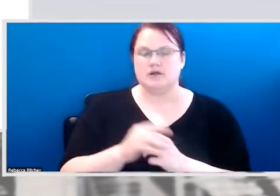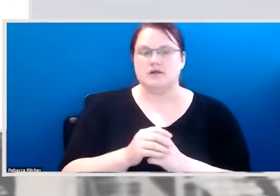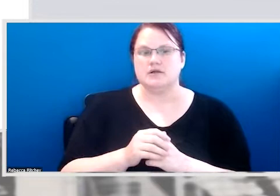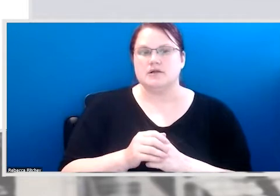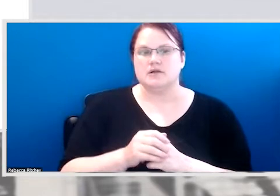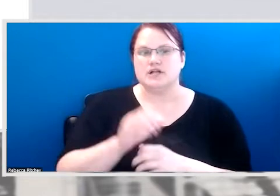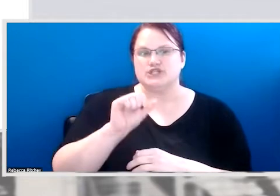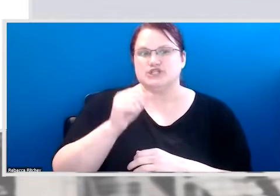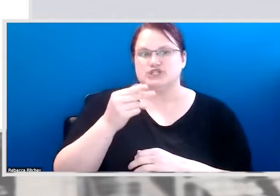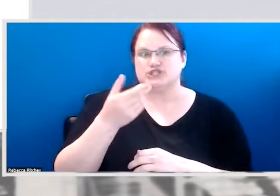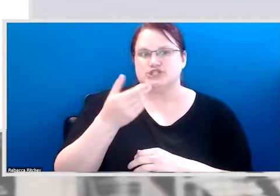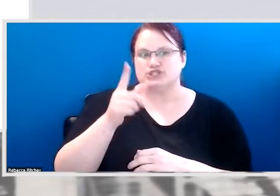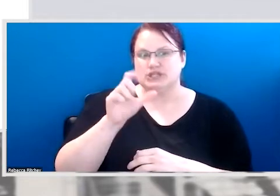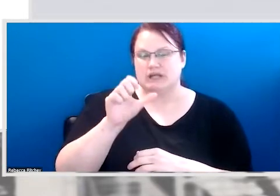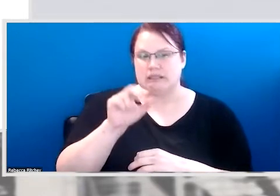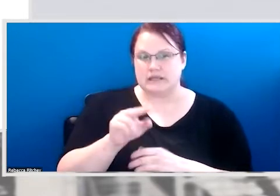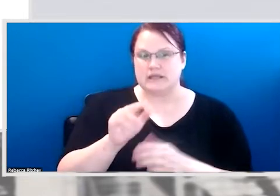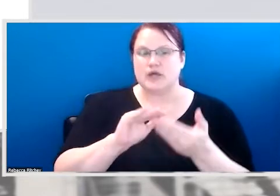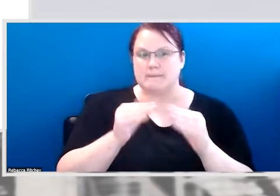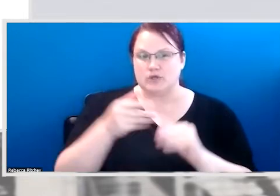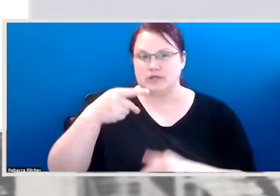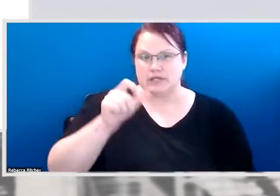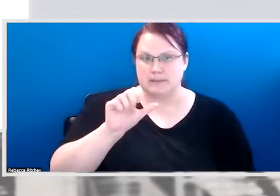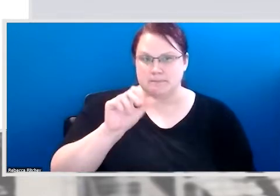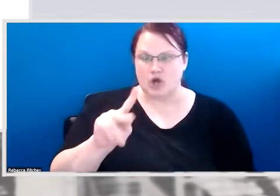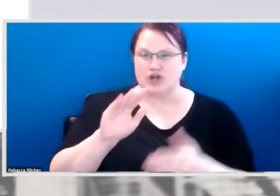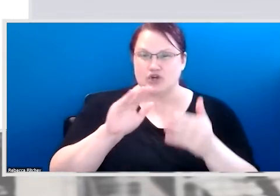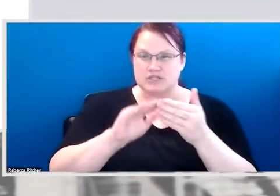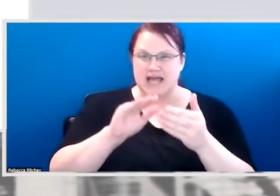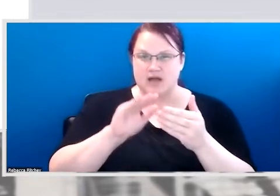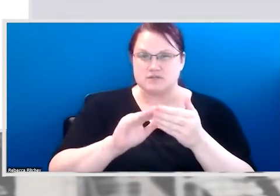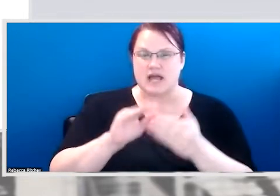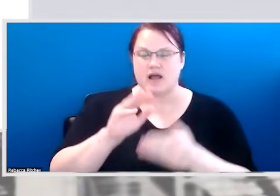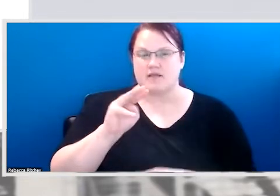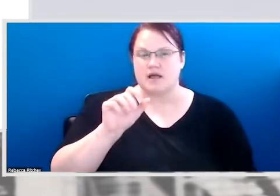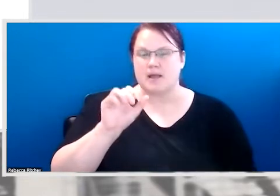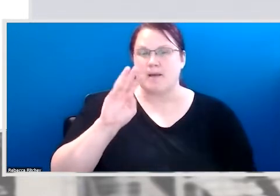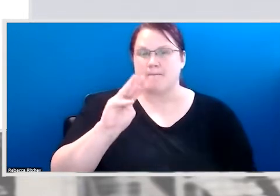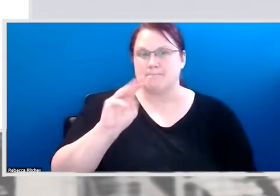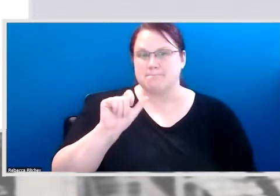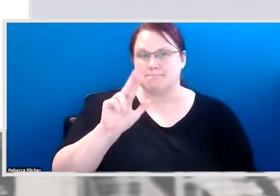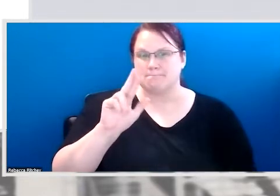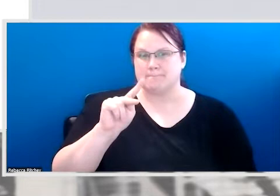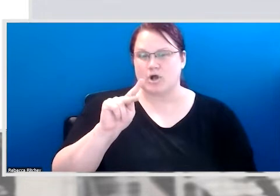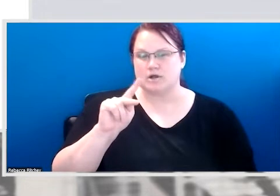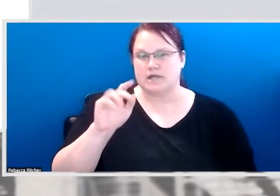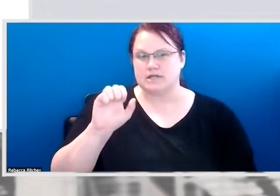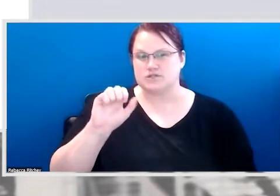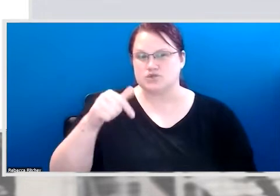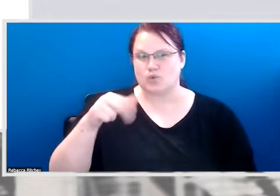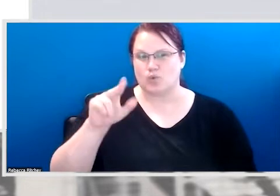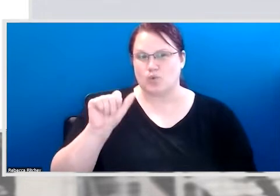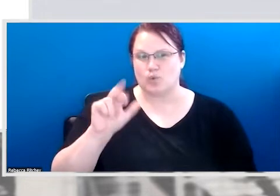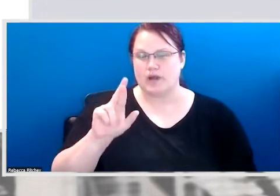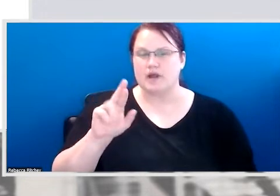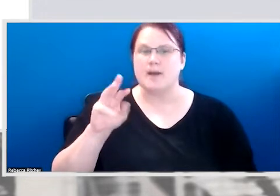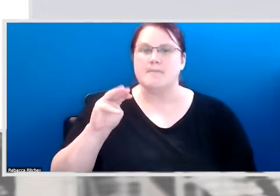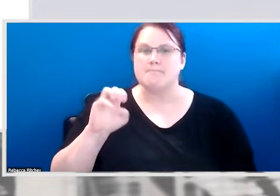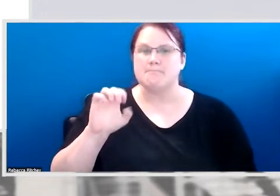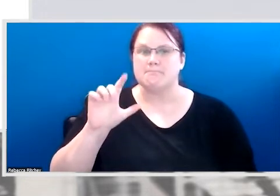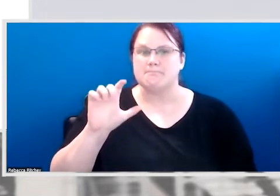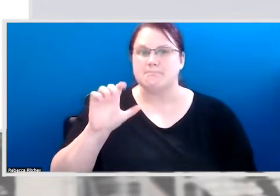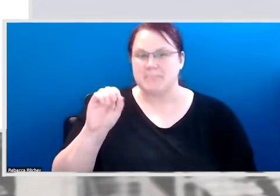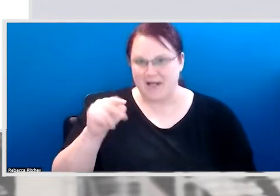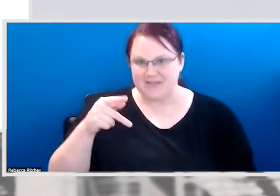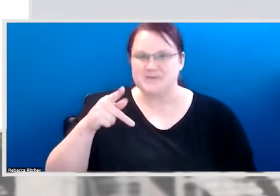may have a community park in your neighborhood or have been to the downtown parks like Market Square or Mellon Park in Shadyside.